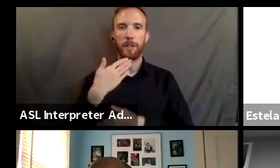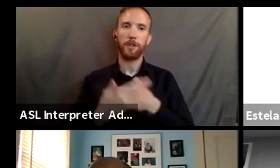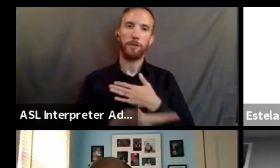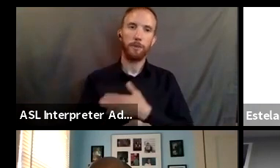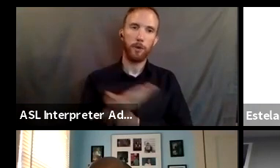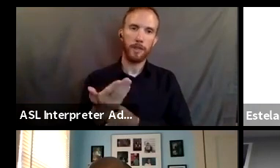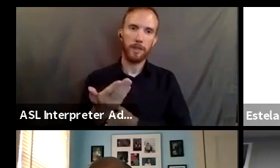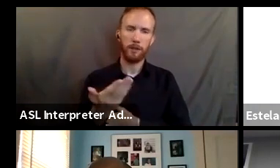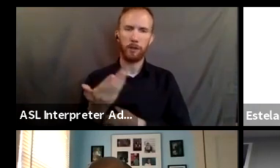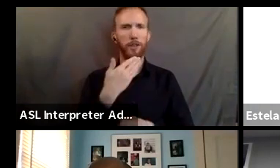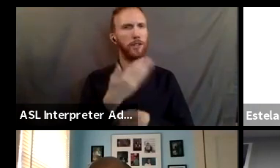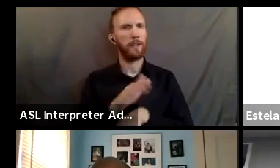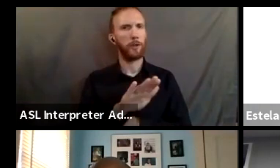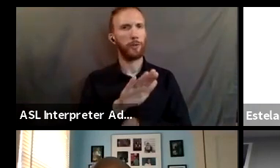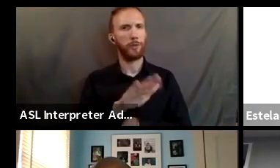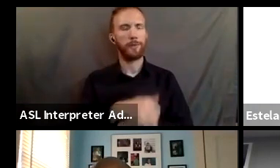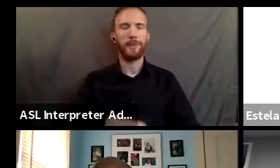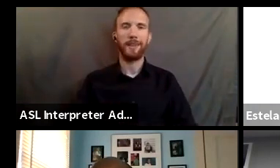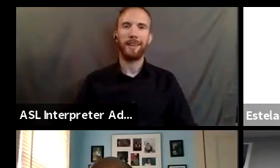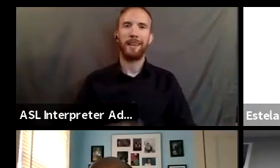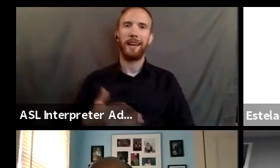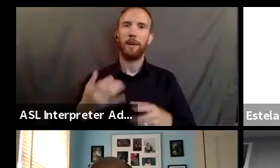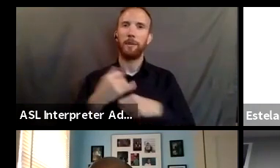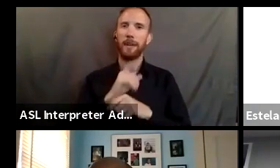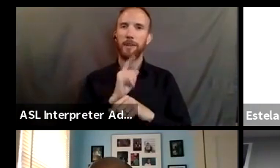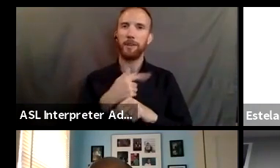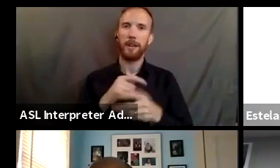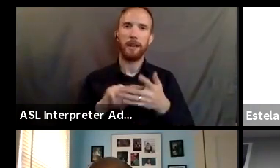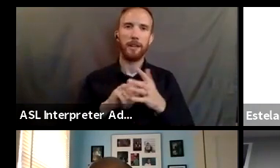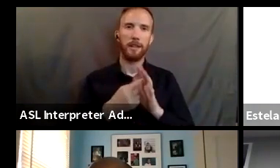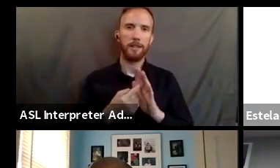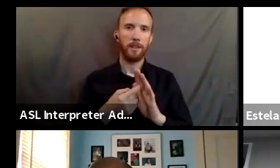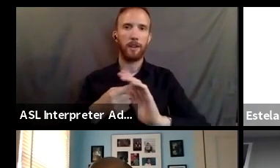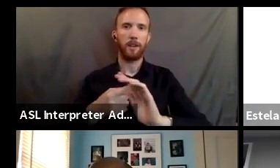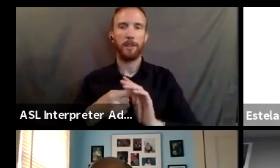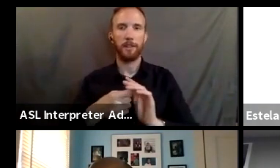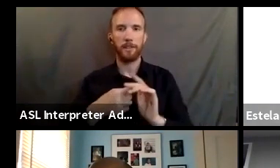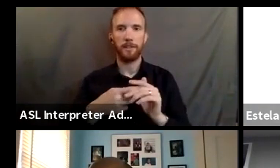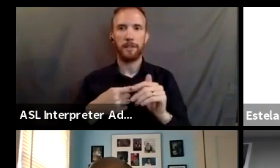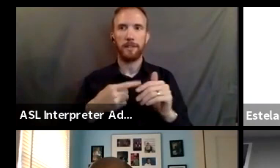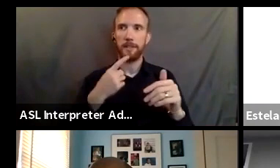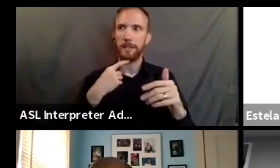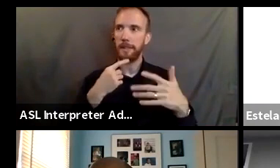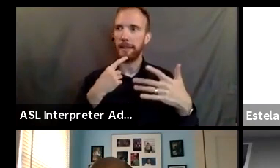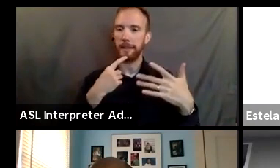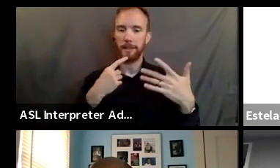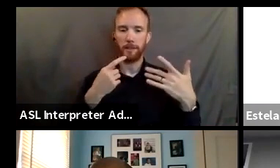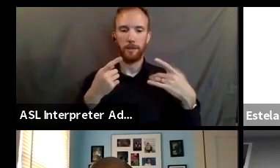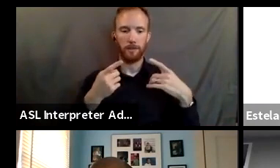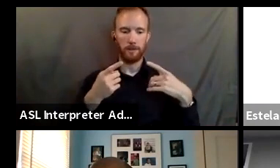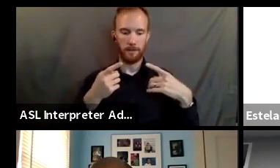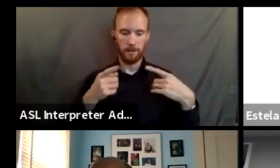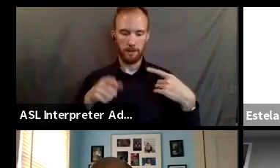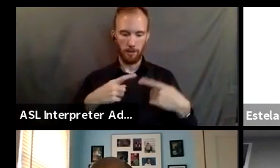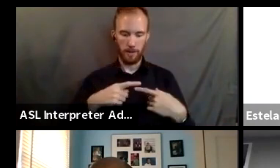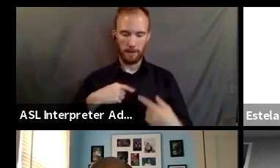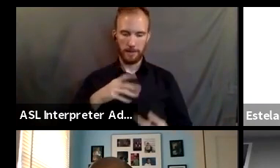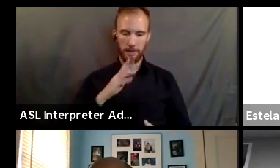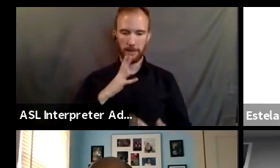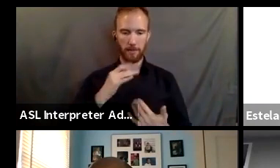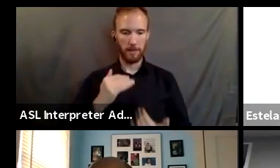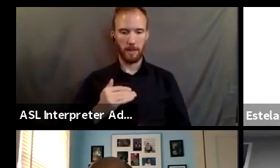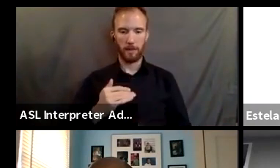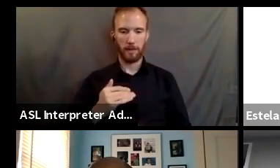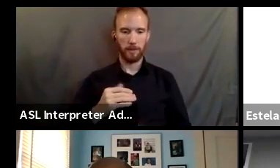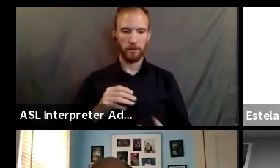or good afternoon um i want to make sure that i start off by saying that there is absolutely as i speak today there's no distinction between